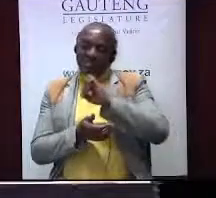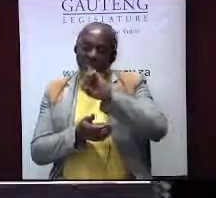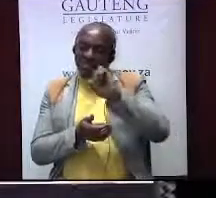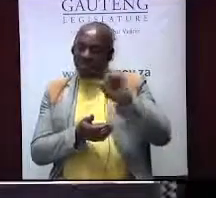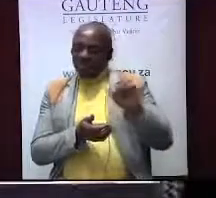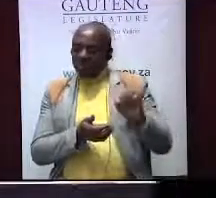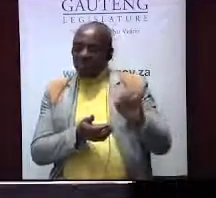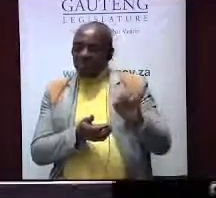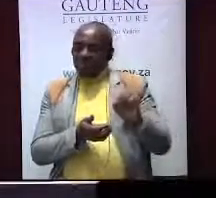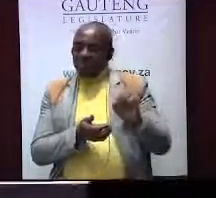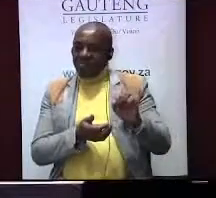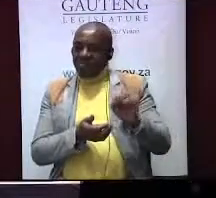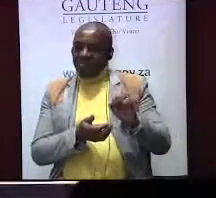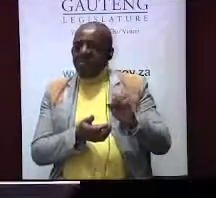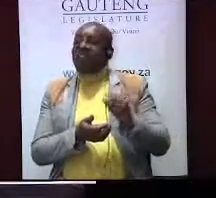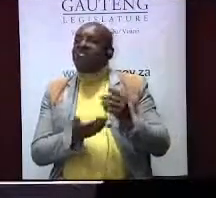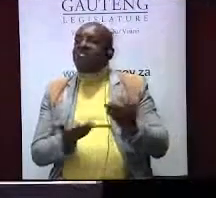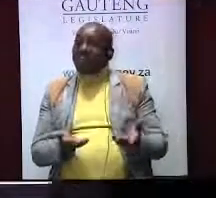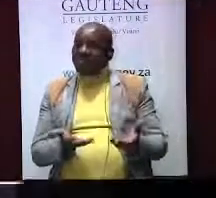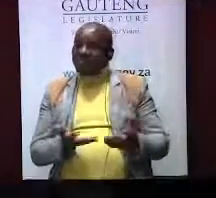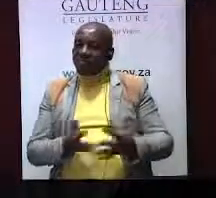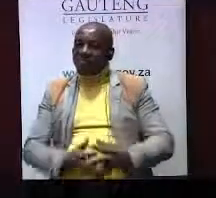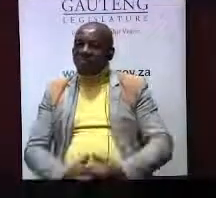uyasho umpa